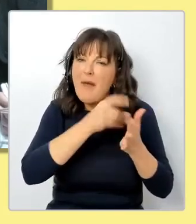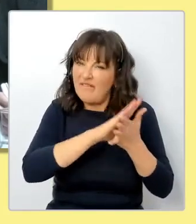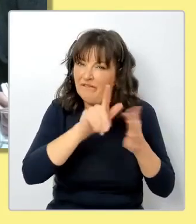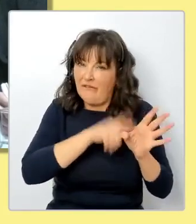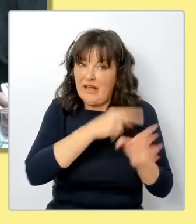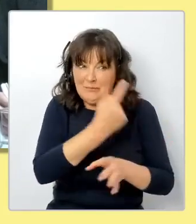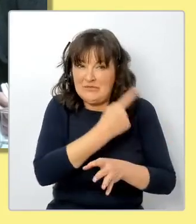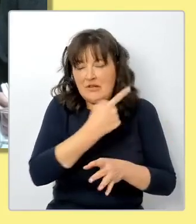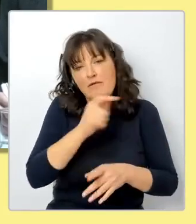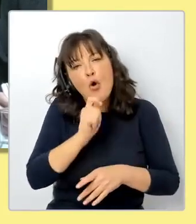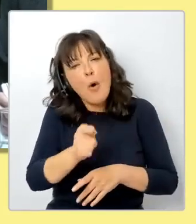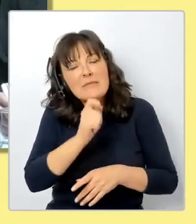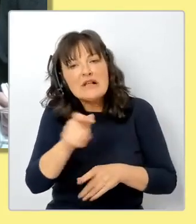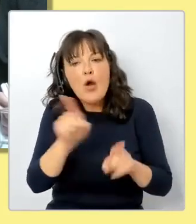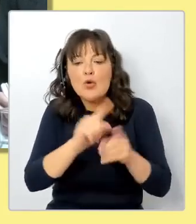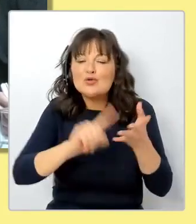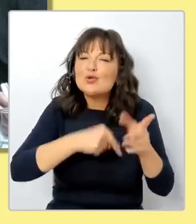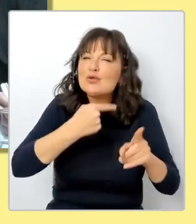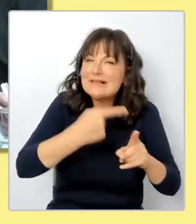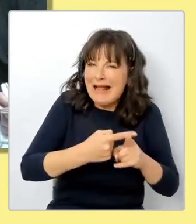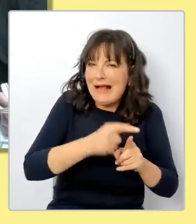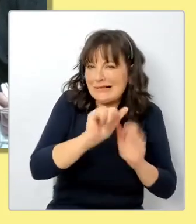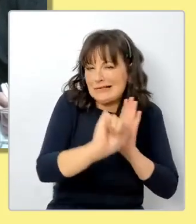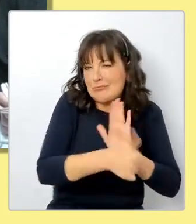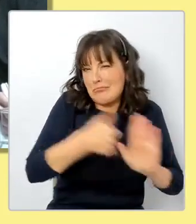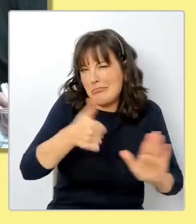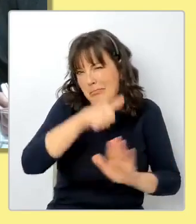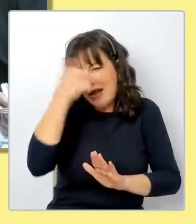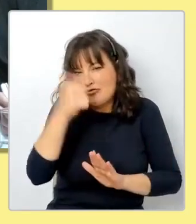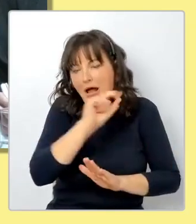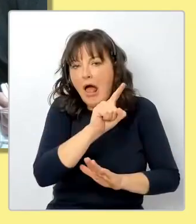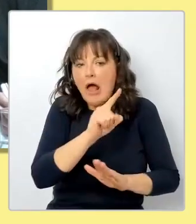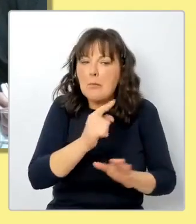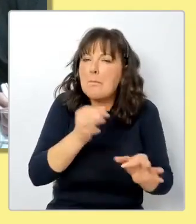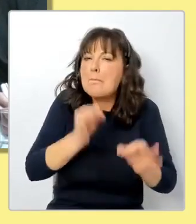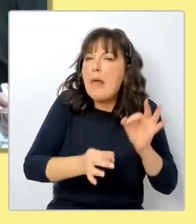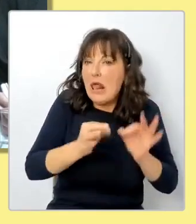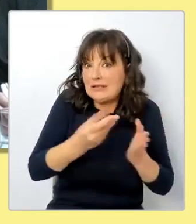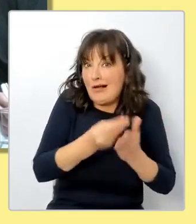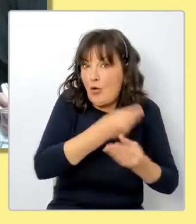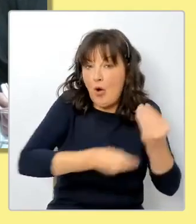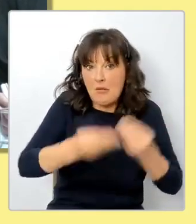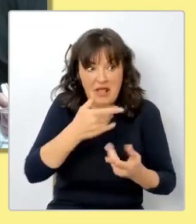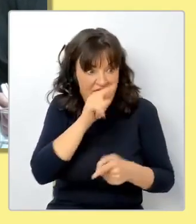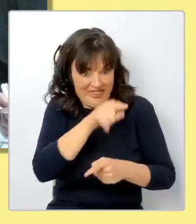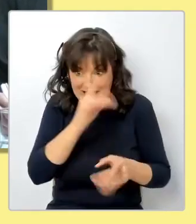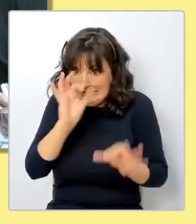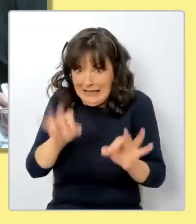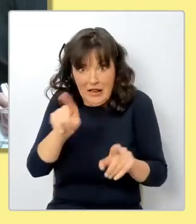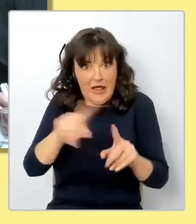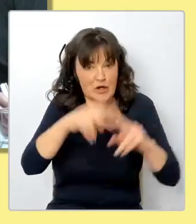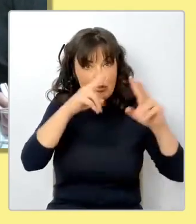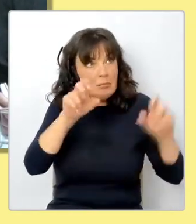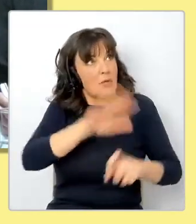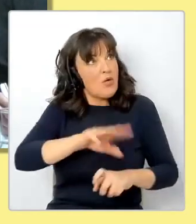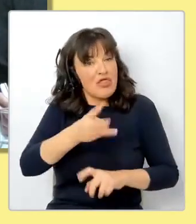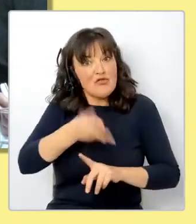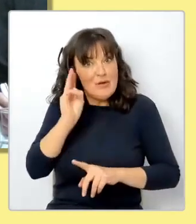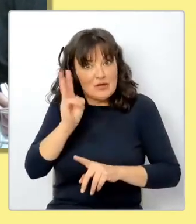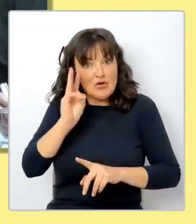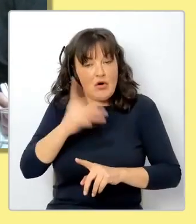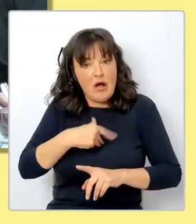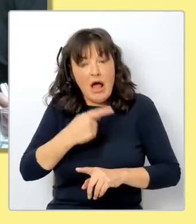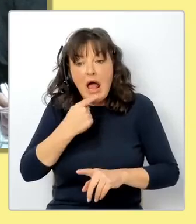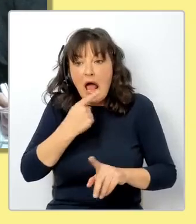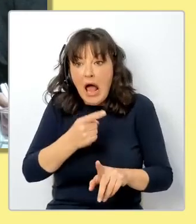and does some work on political economy work as well, about this very topic about 3 weeks ago now. And I committed to him because I completely agree